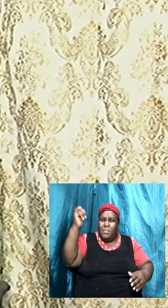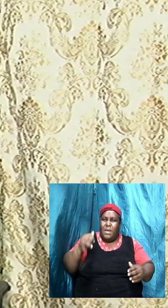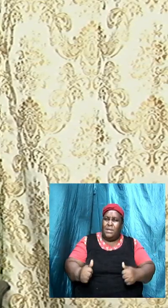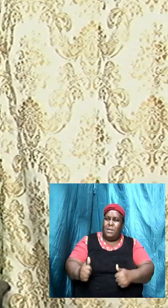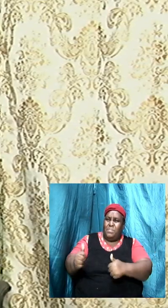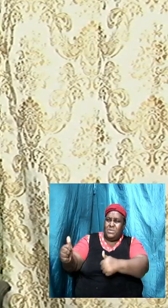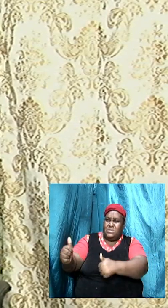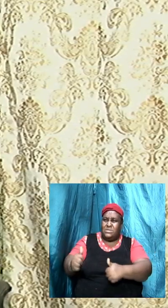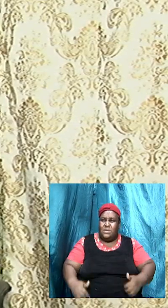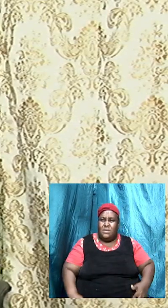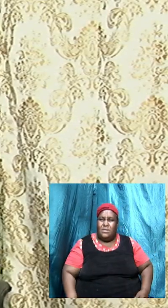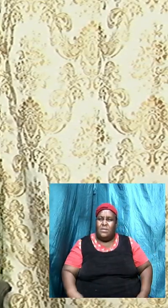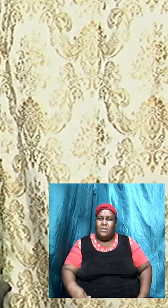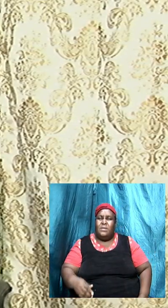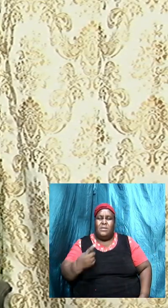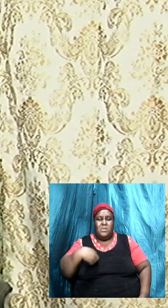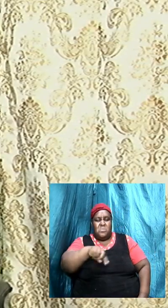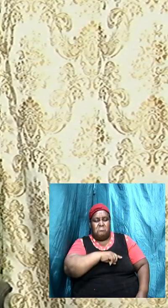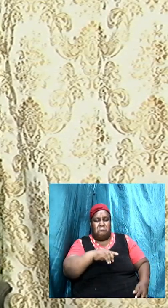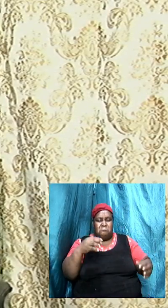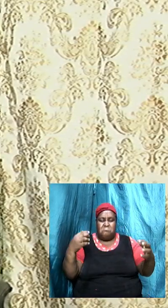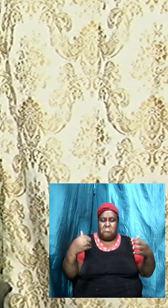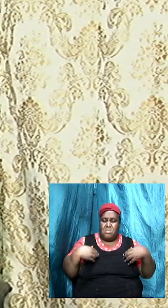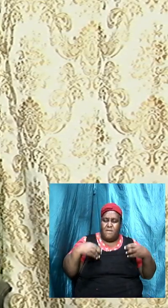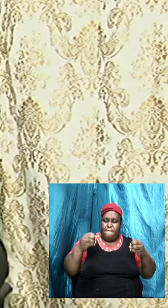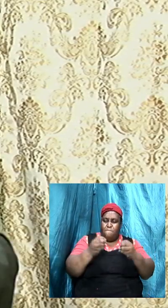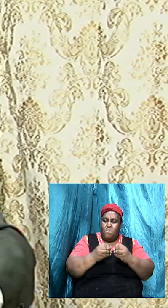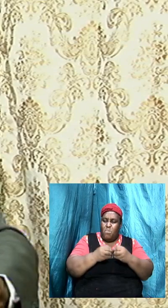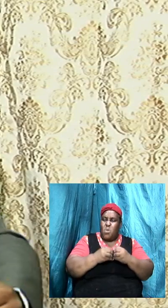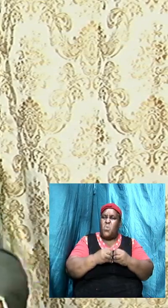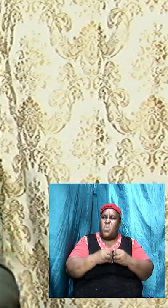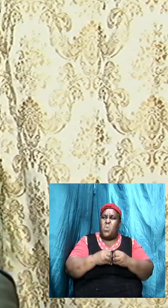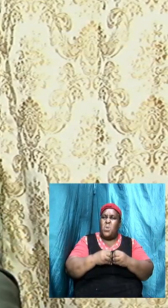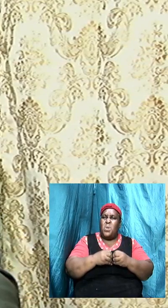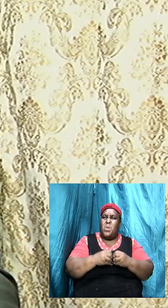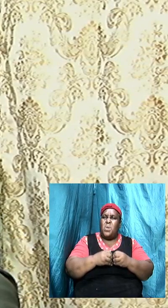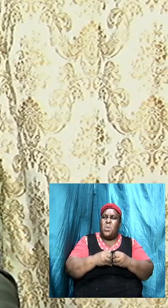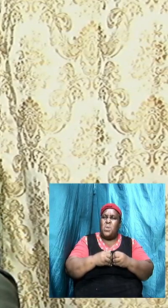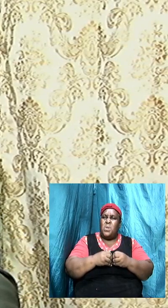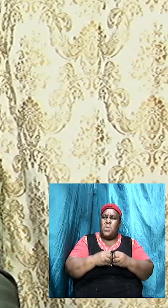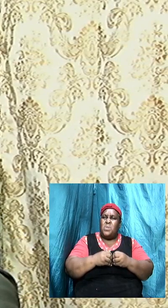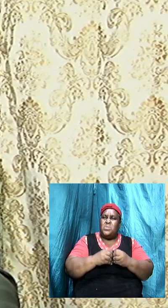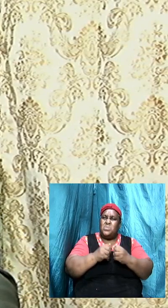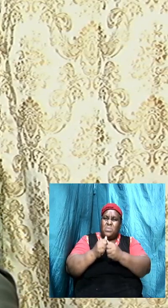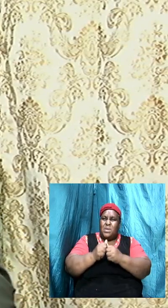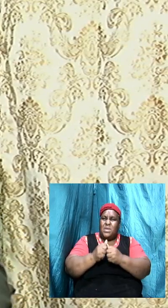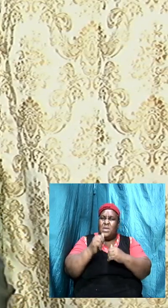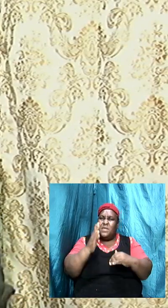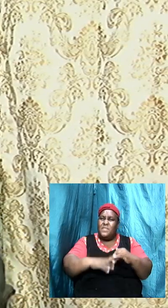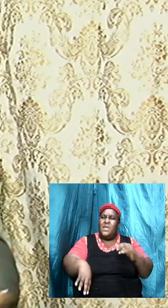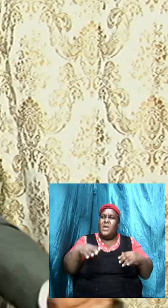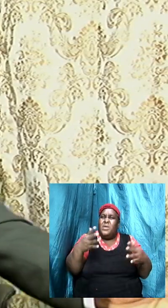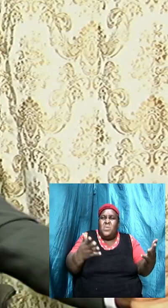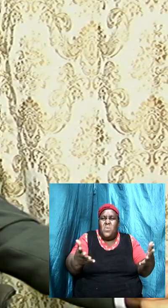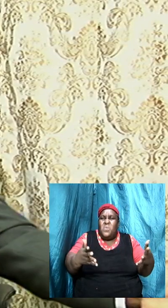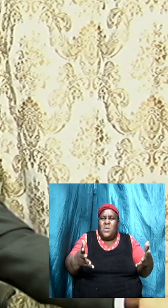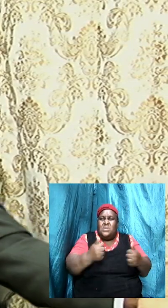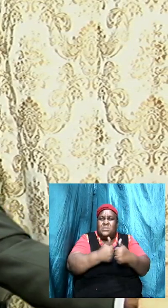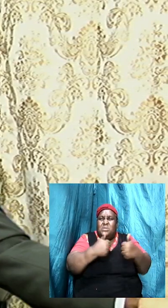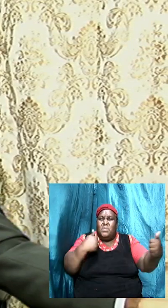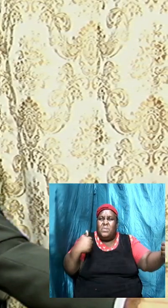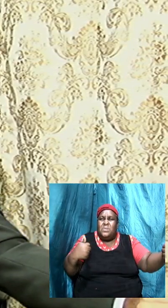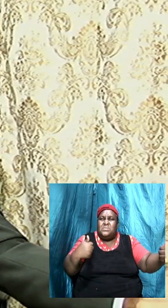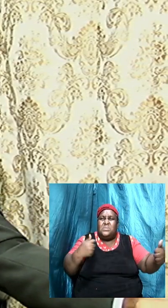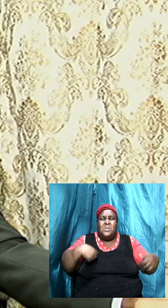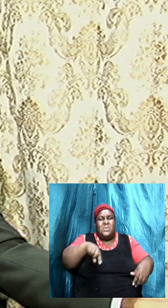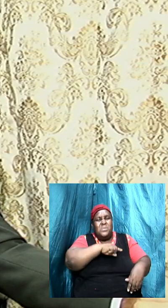We have more in common than what separates us. We all believe in